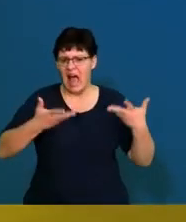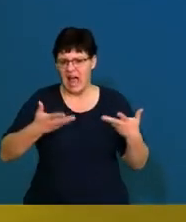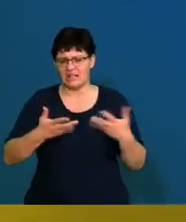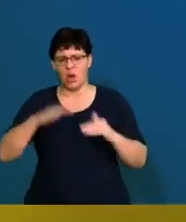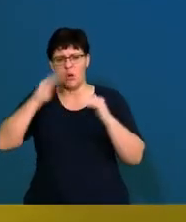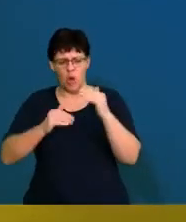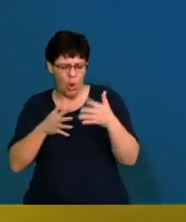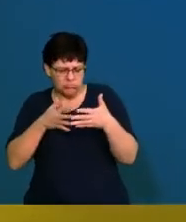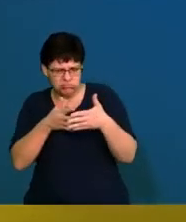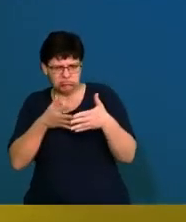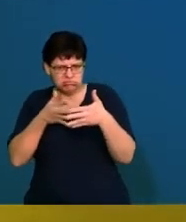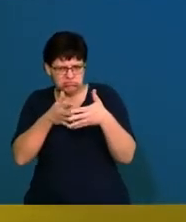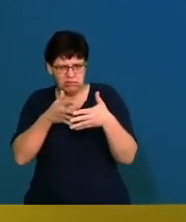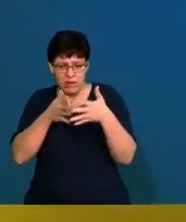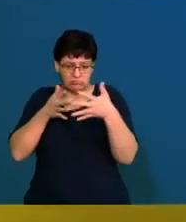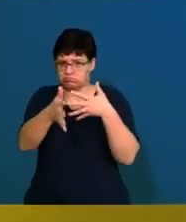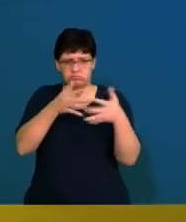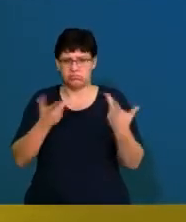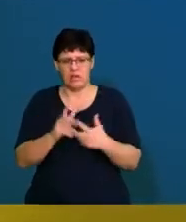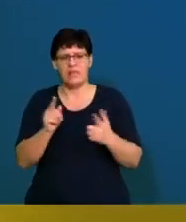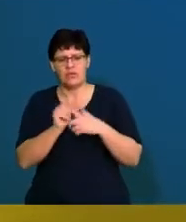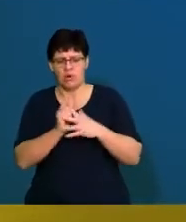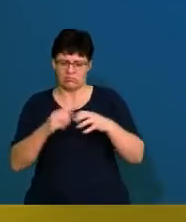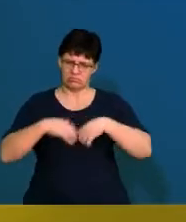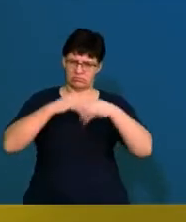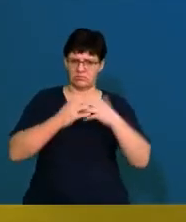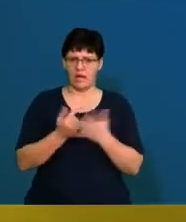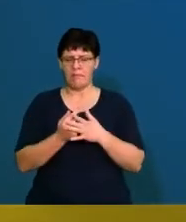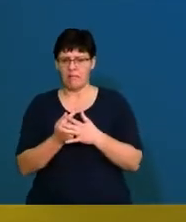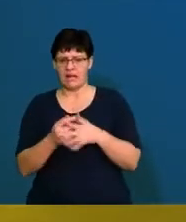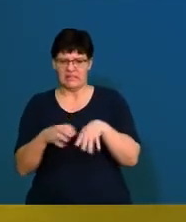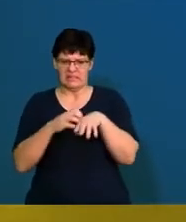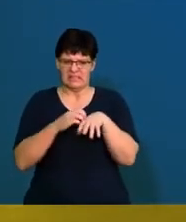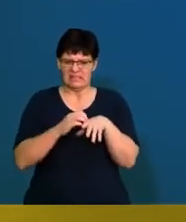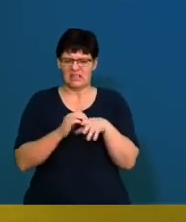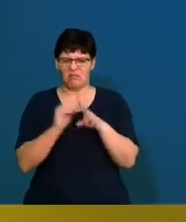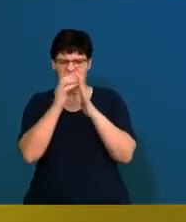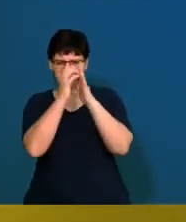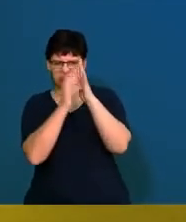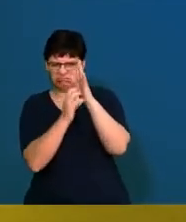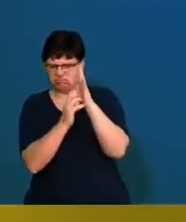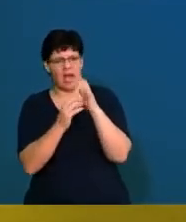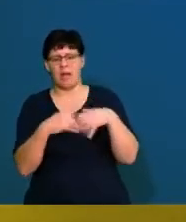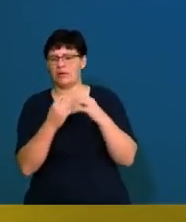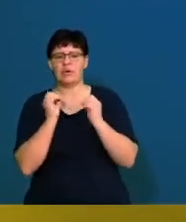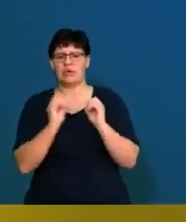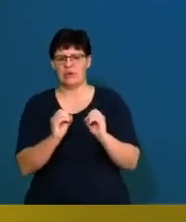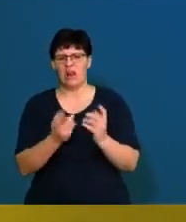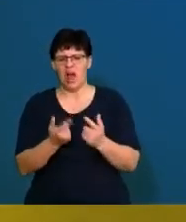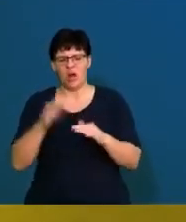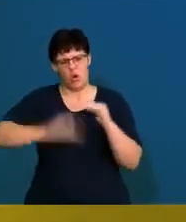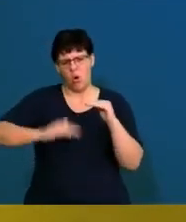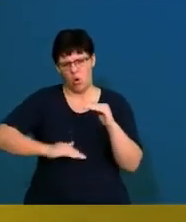low density. That's why it's used to make aircraft bodies. It's also corrosion resistant. So there's a huge demand